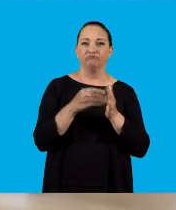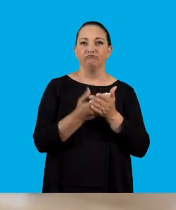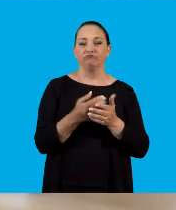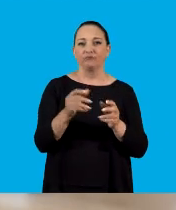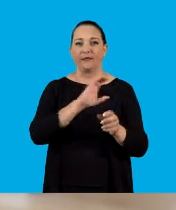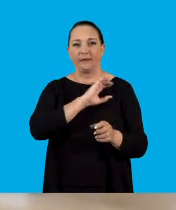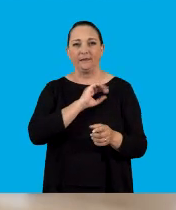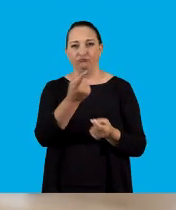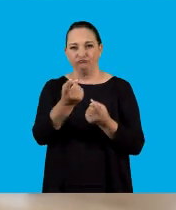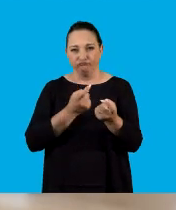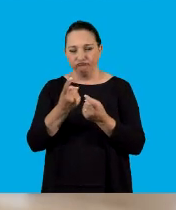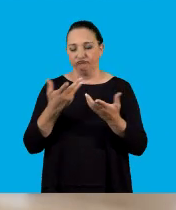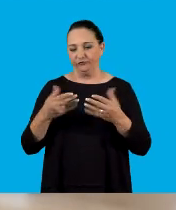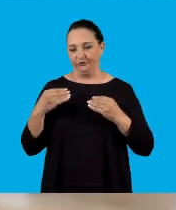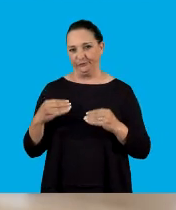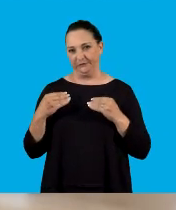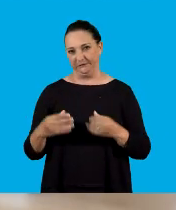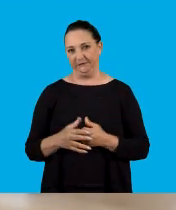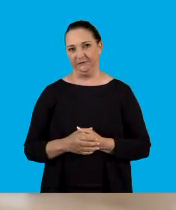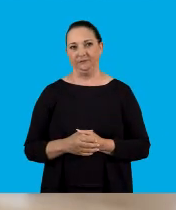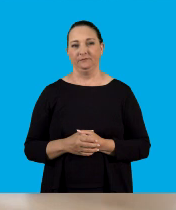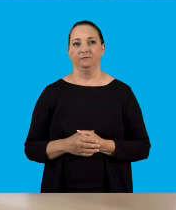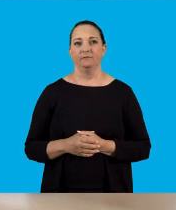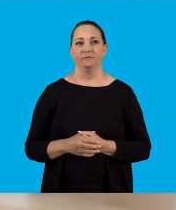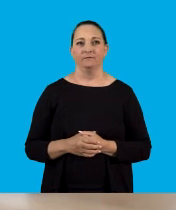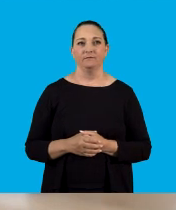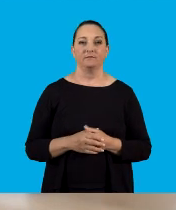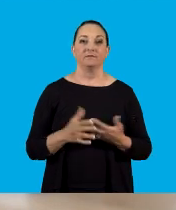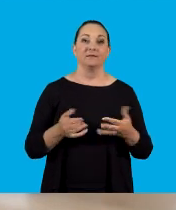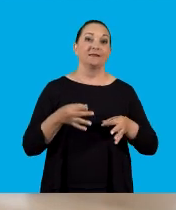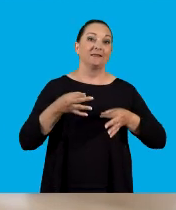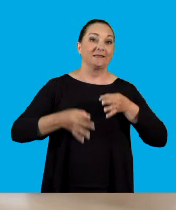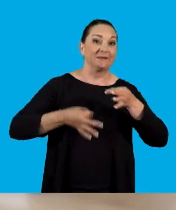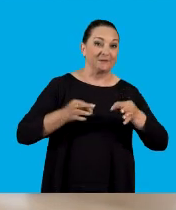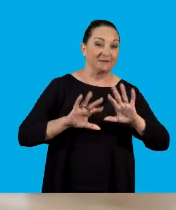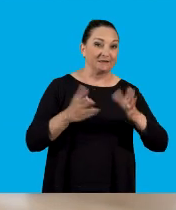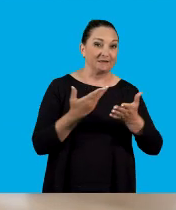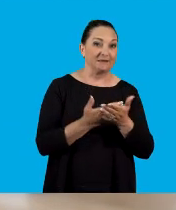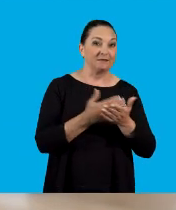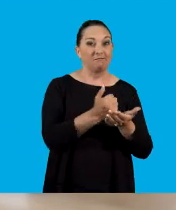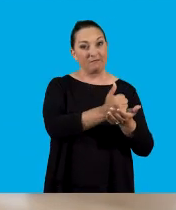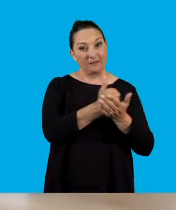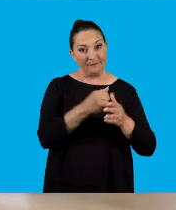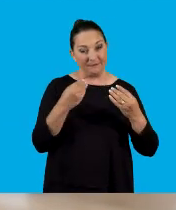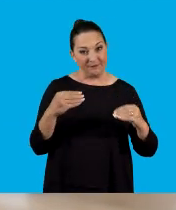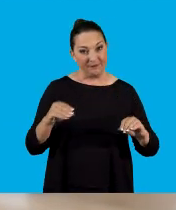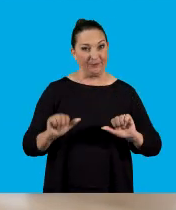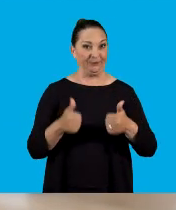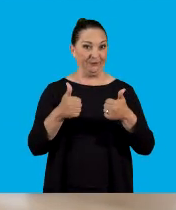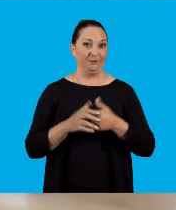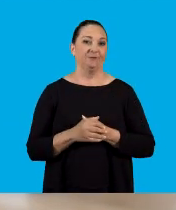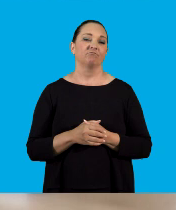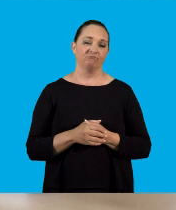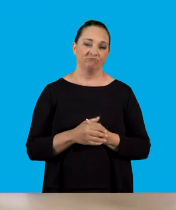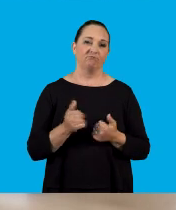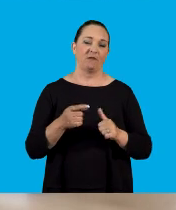attracting customers for the business. That is marketing. So when we are explaining how it contributes to the success, this is